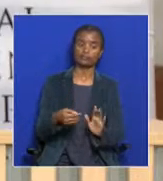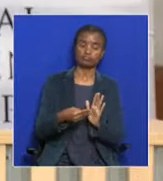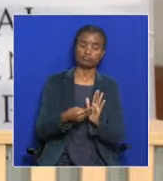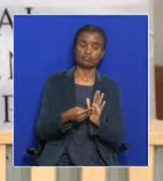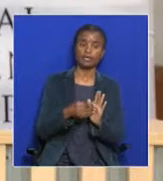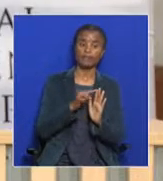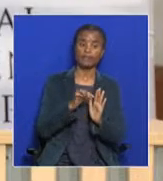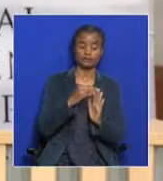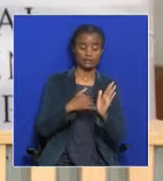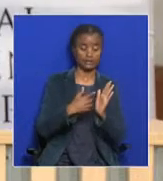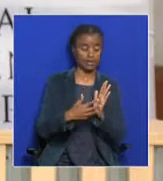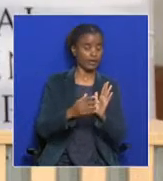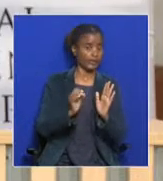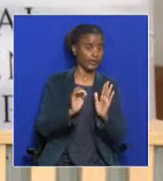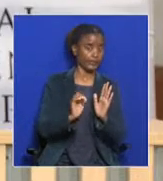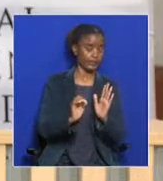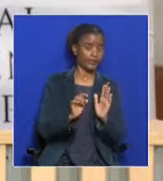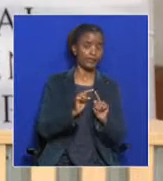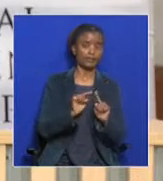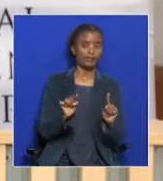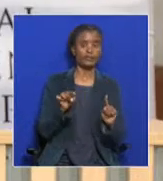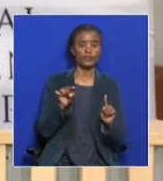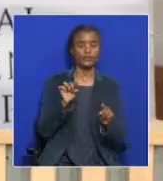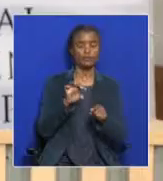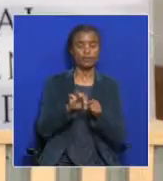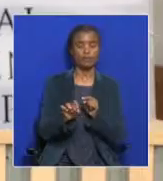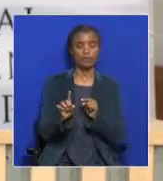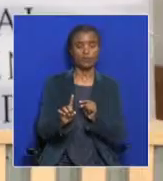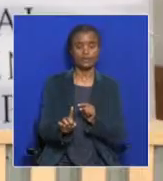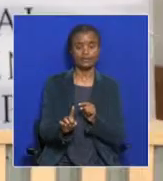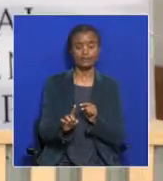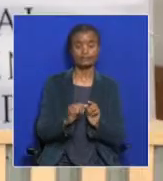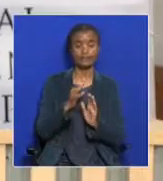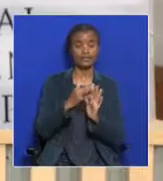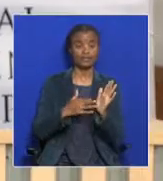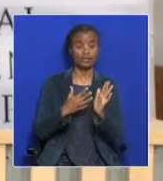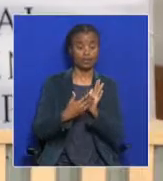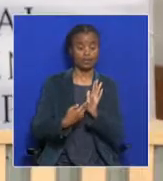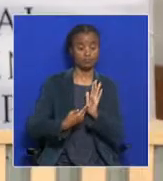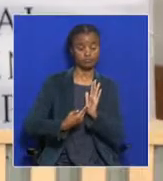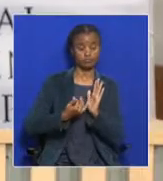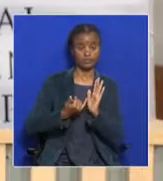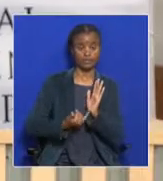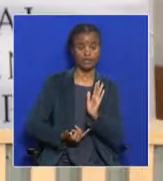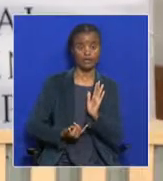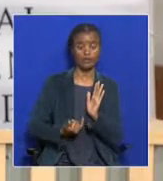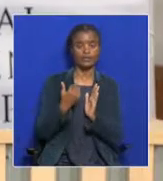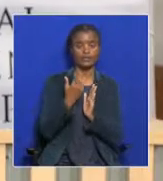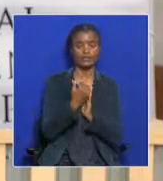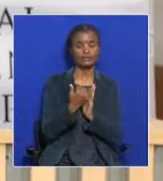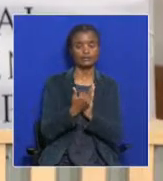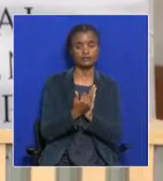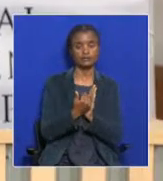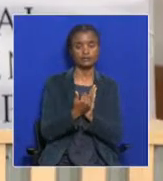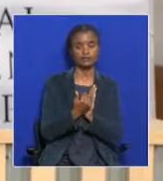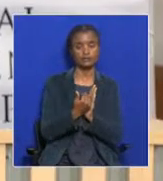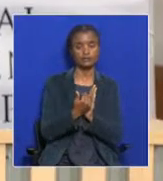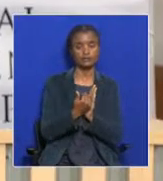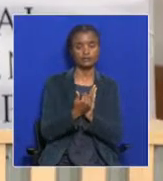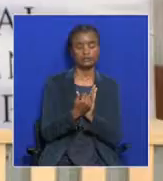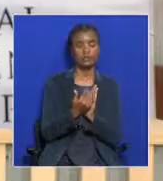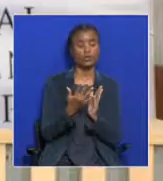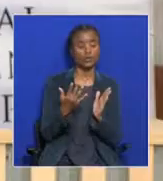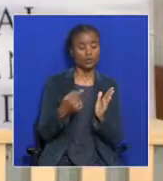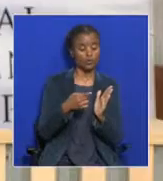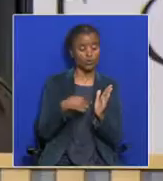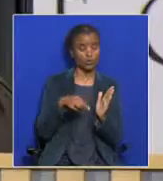to determine is, to the table as it stands, the least we can do is to add a ton